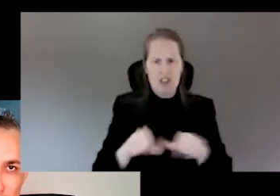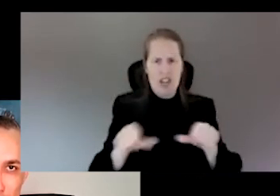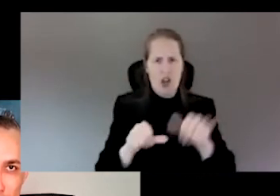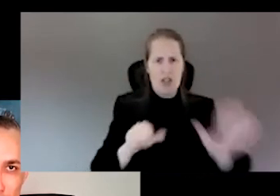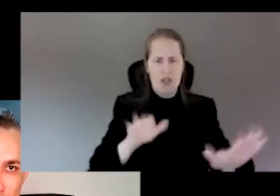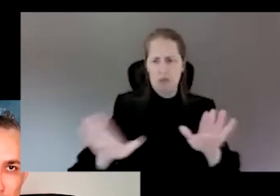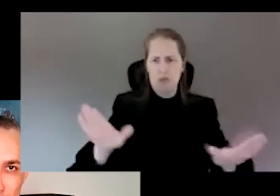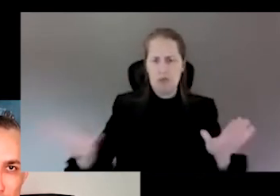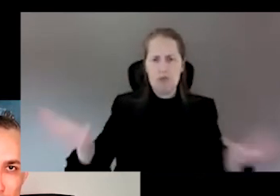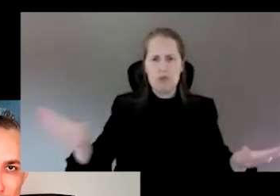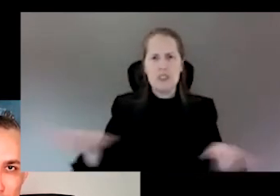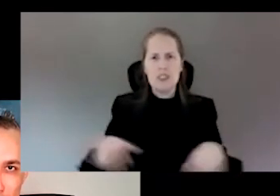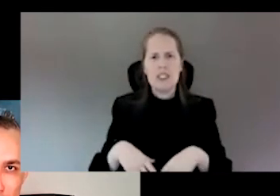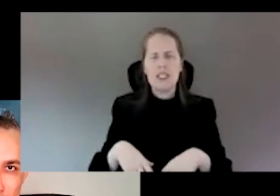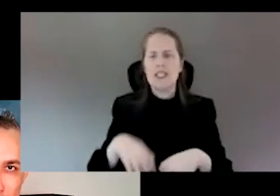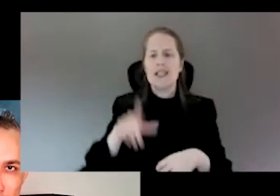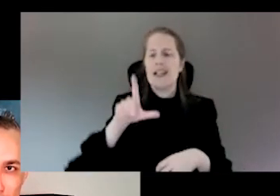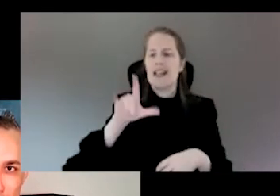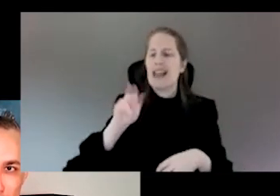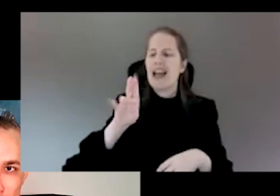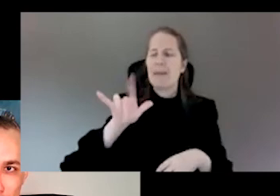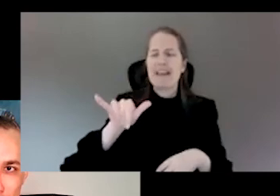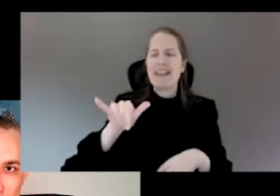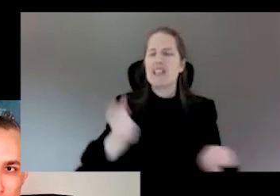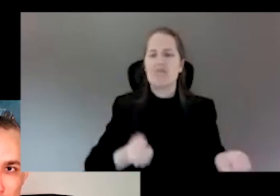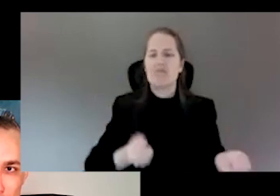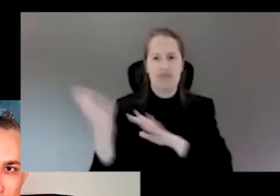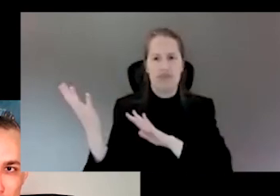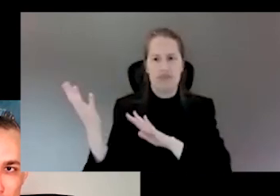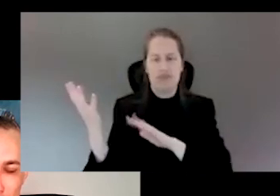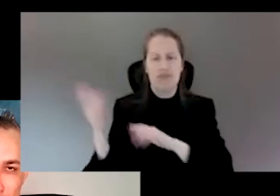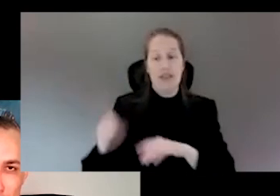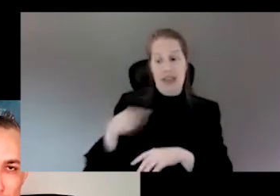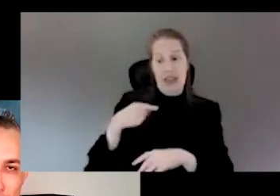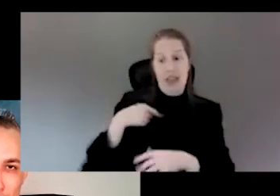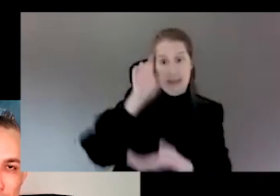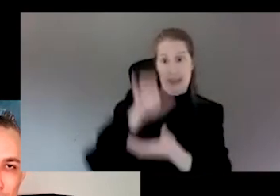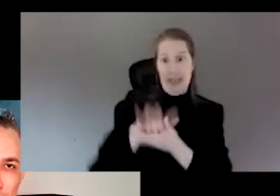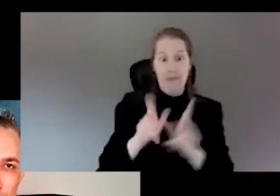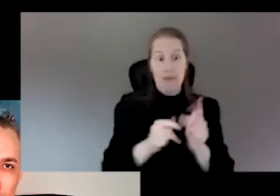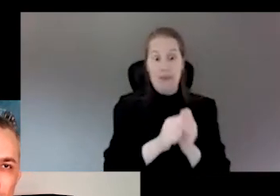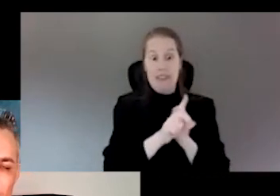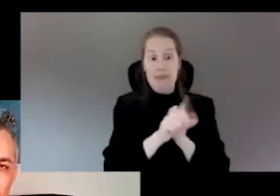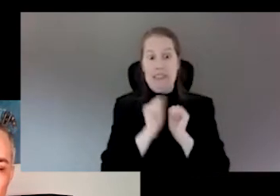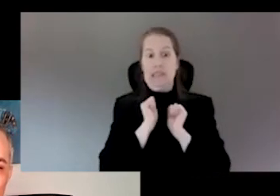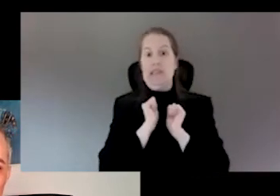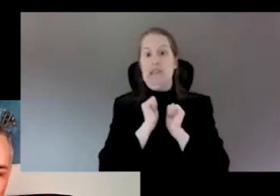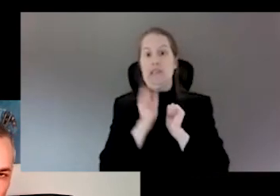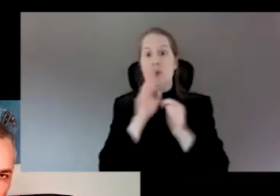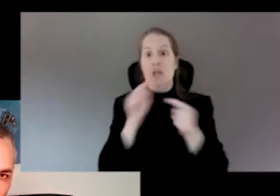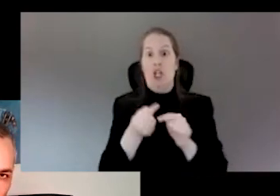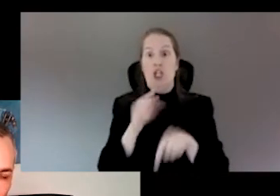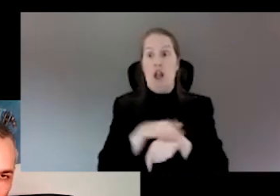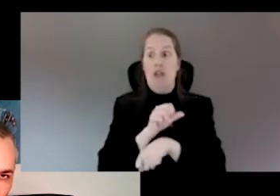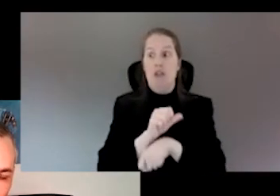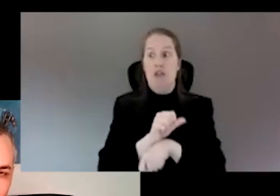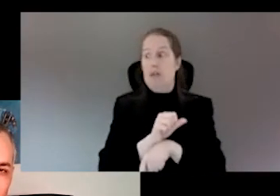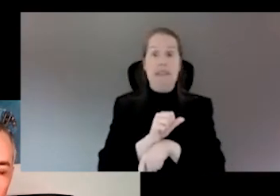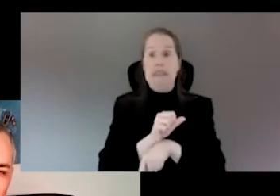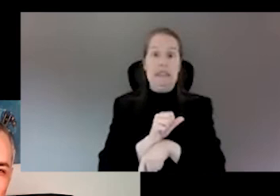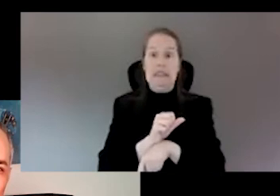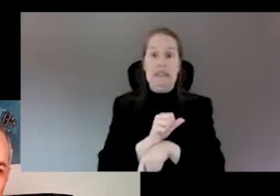leave liability on the side, because they believe that people with disabilities, they are going to get hurt while they are doing a